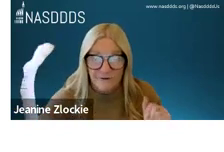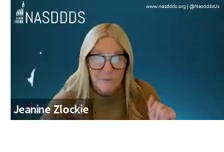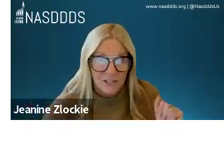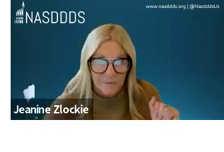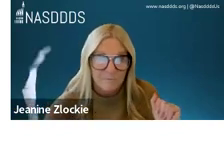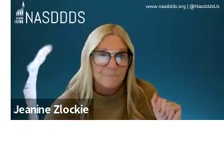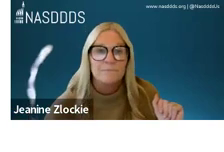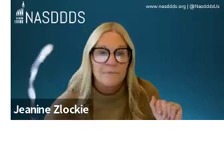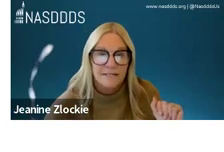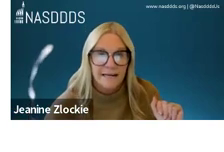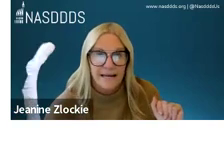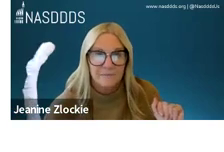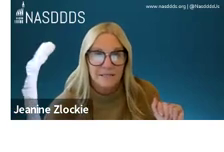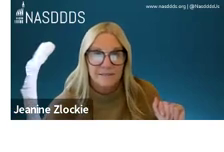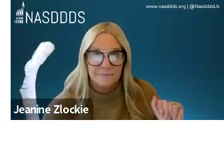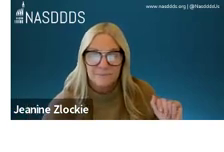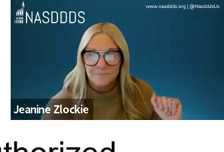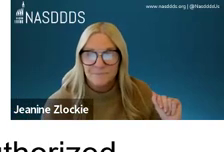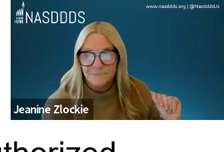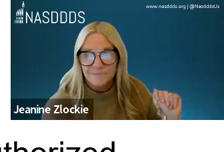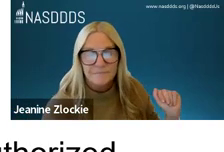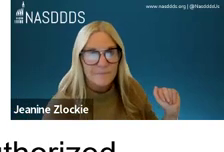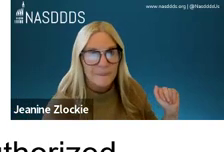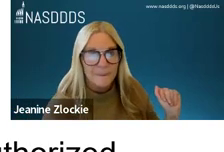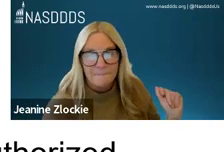process information. Next slide, please.